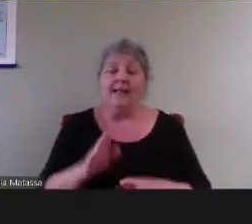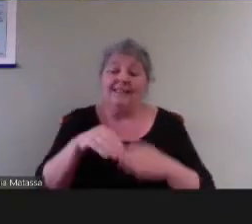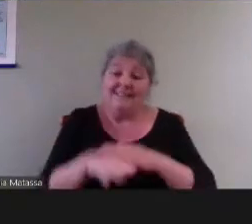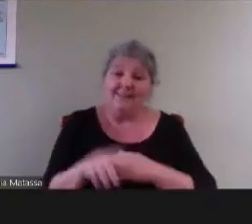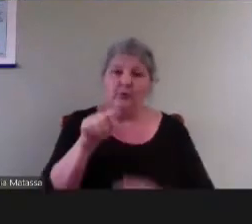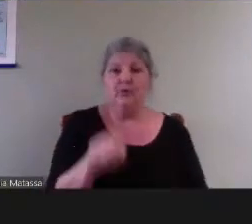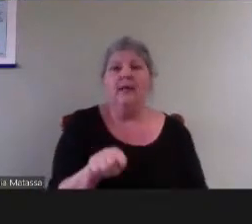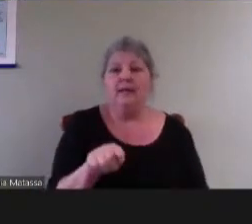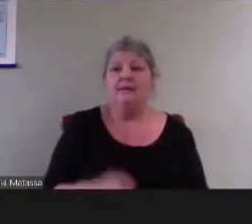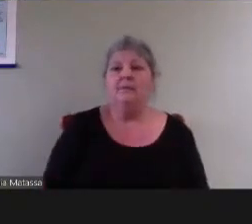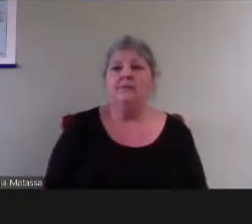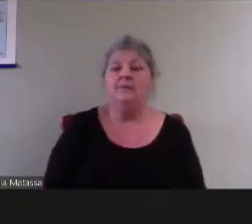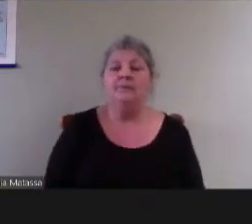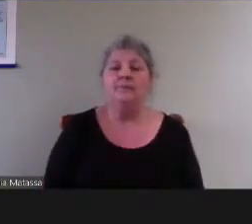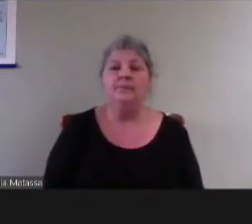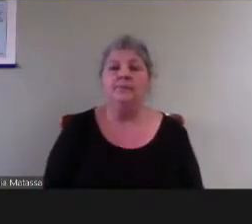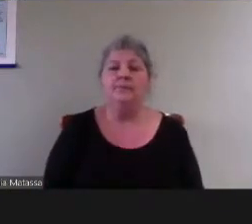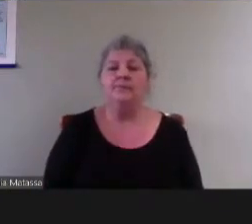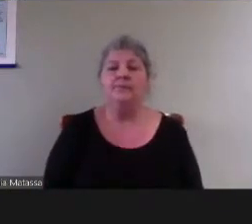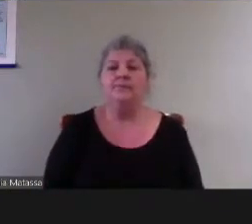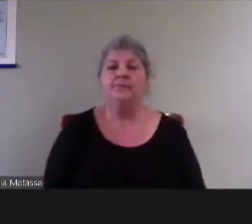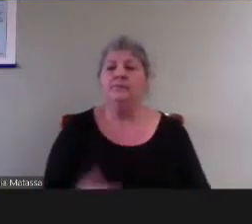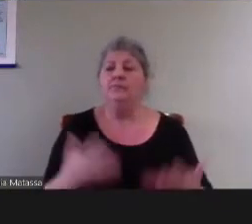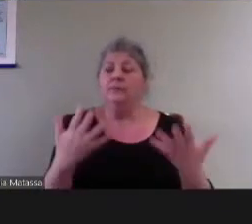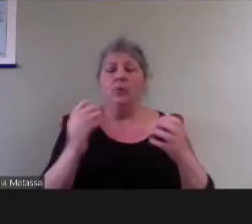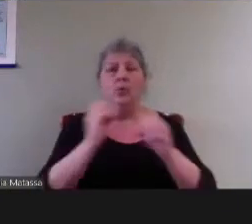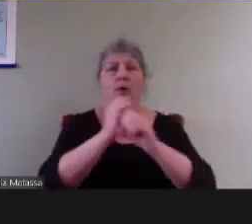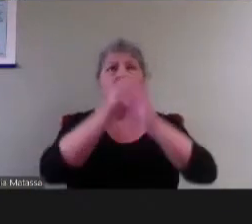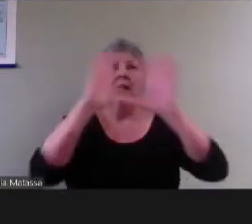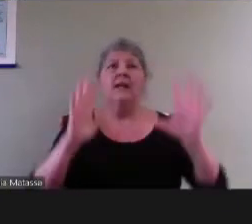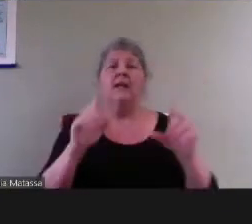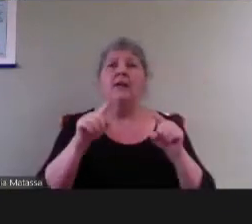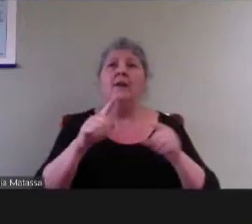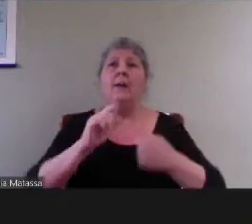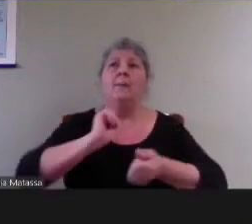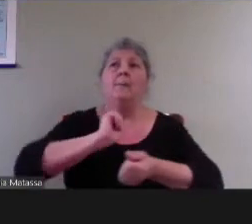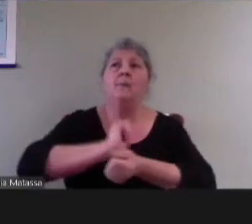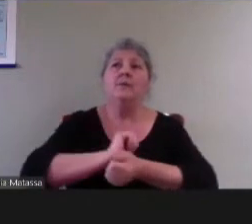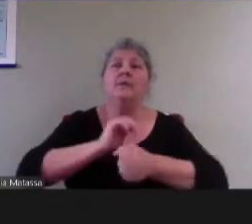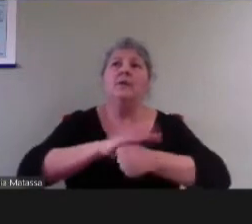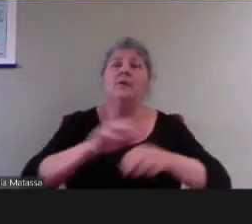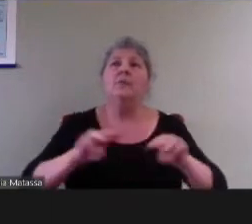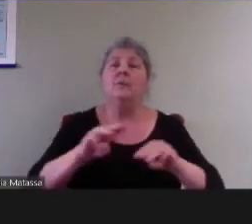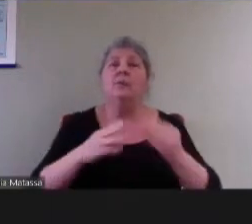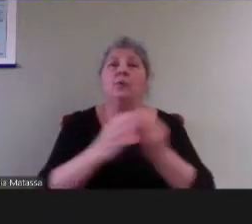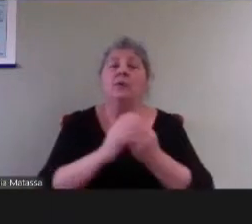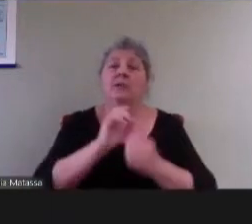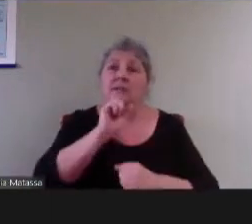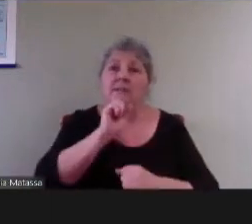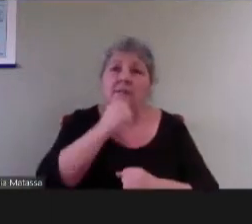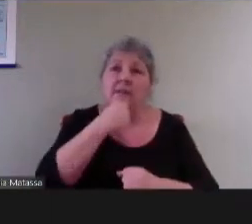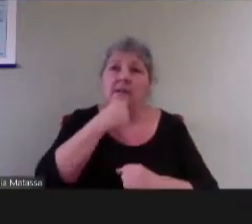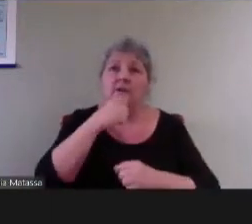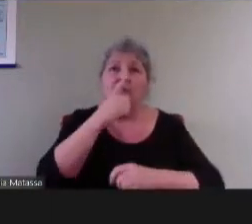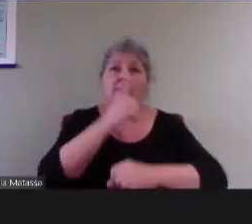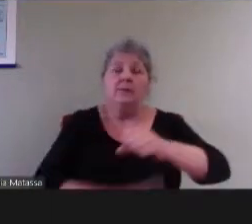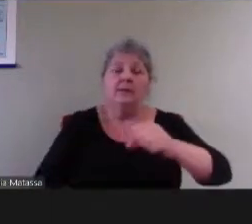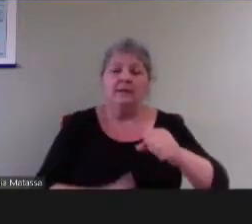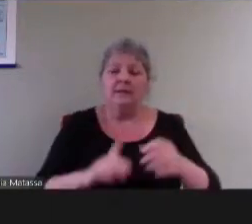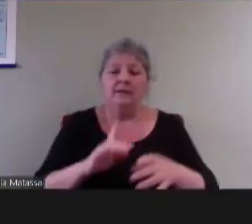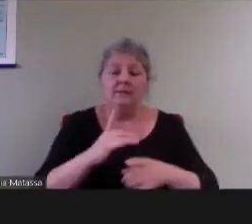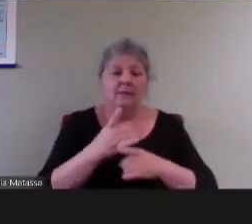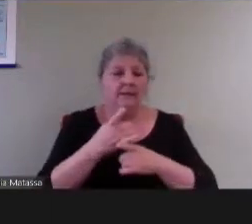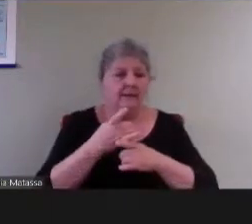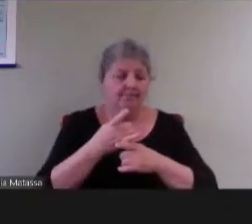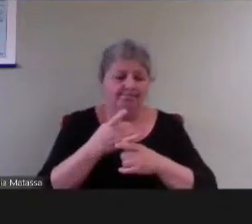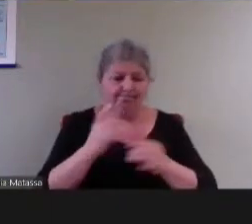context. We're very clear that imprisonment of people with severe disabilities and ill health is inappropriate.